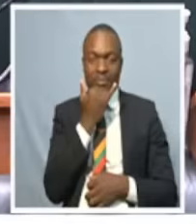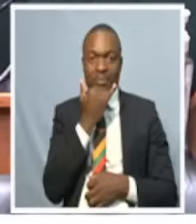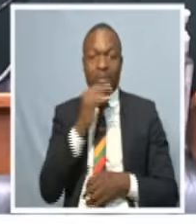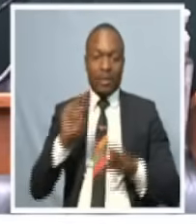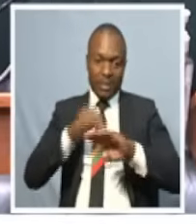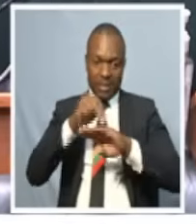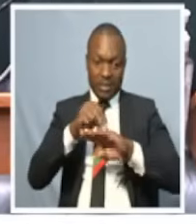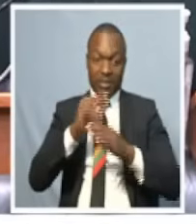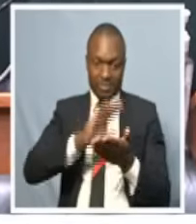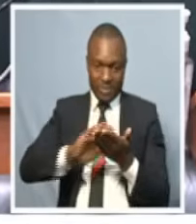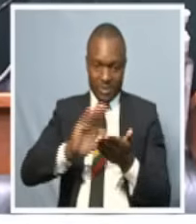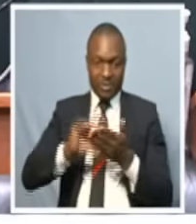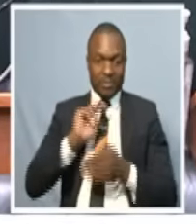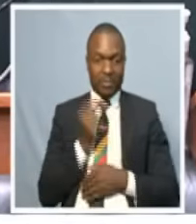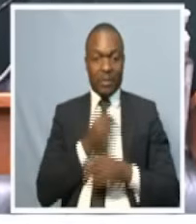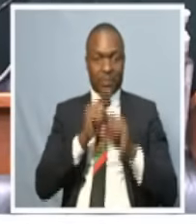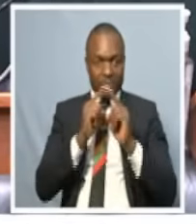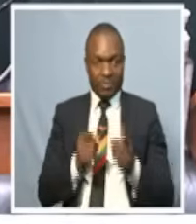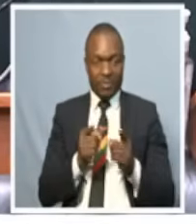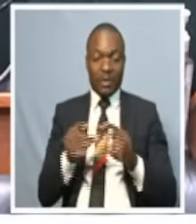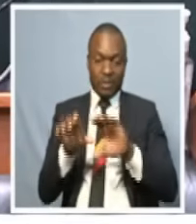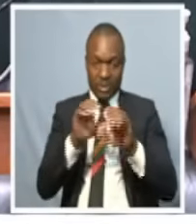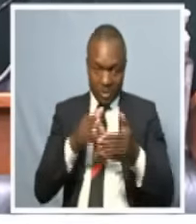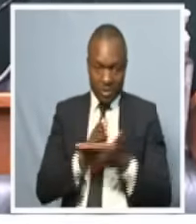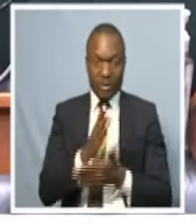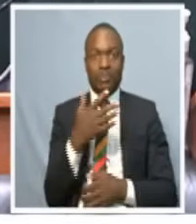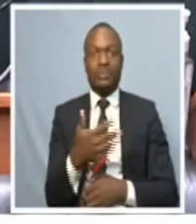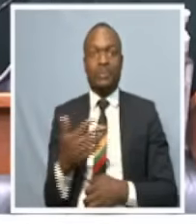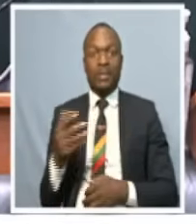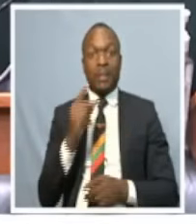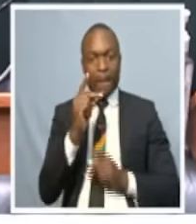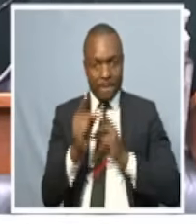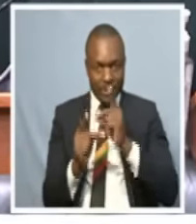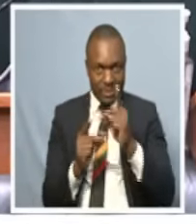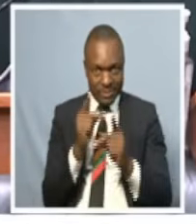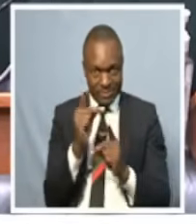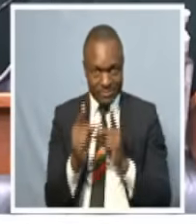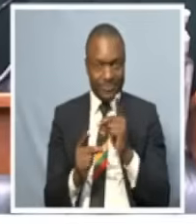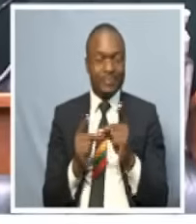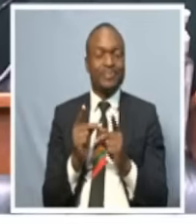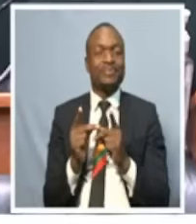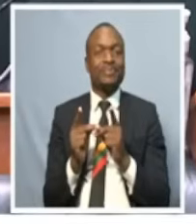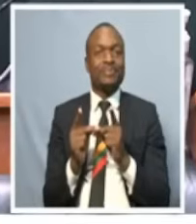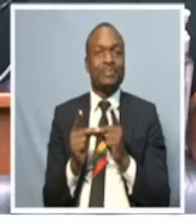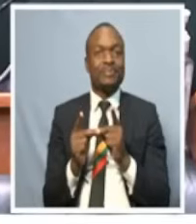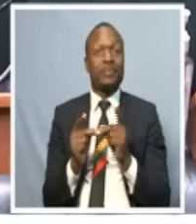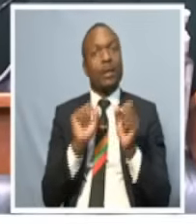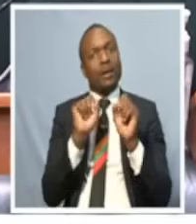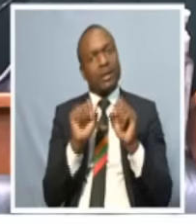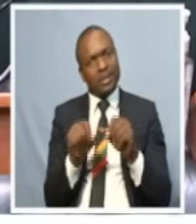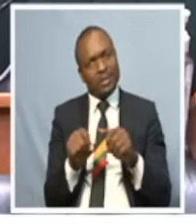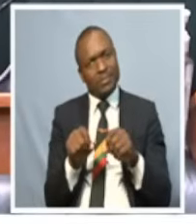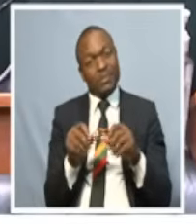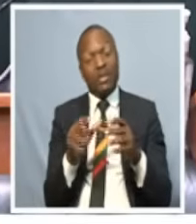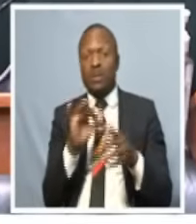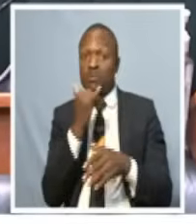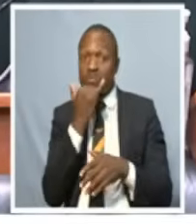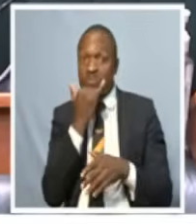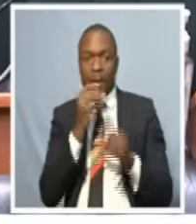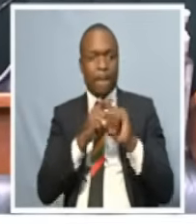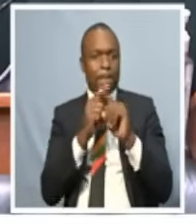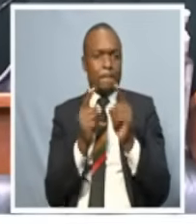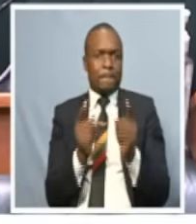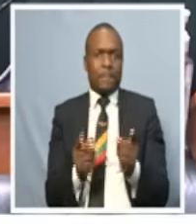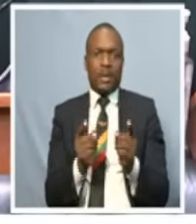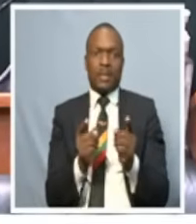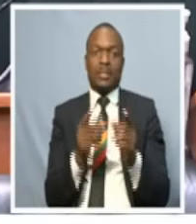let the nation forgive us. But we did the correct thing. The process may have been flawed,